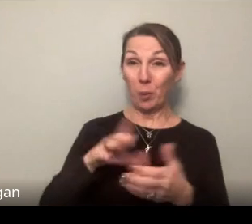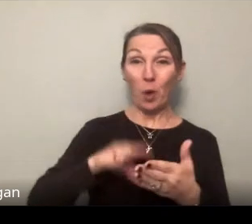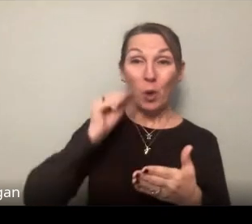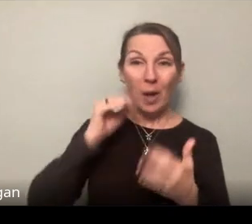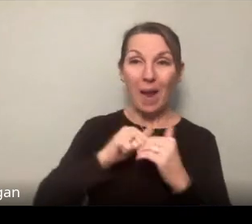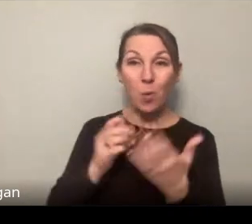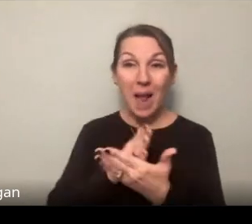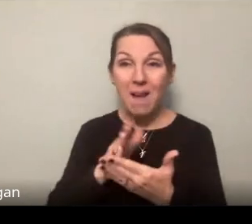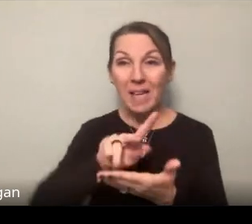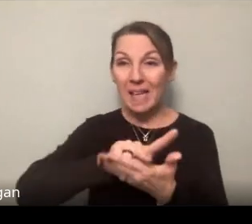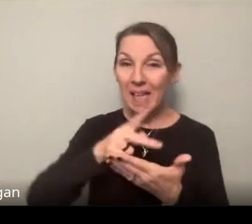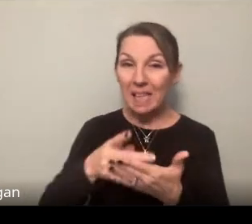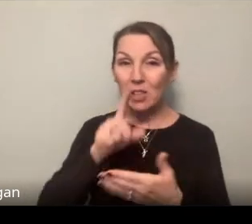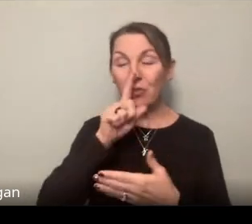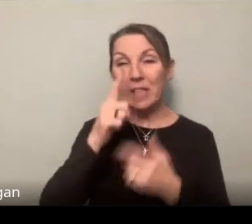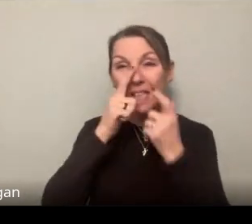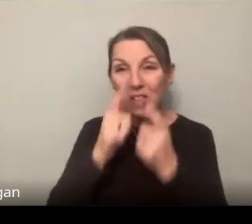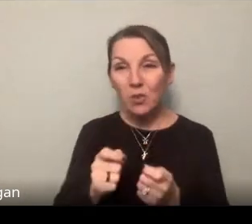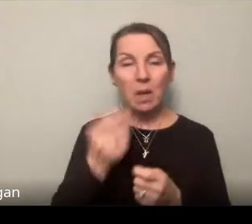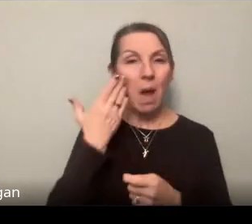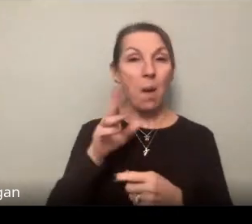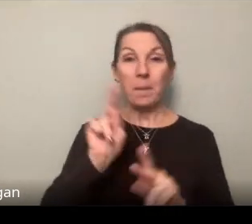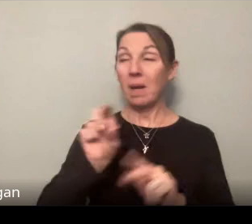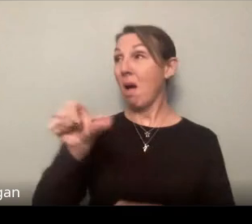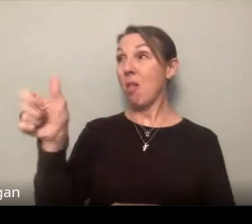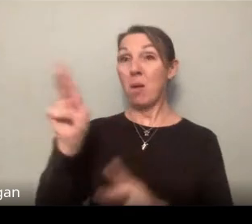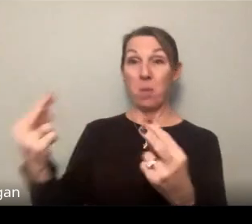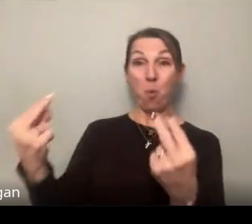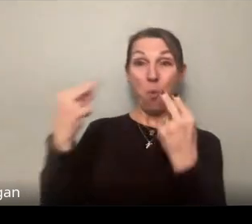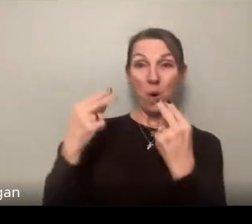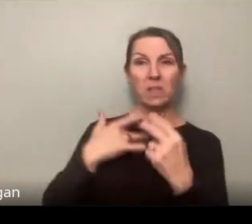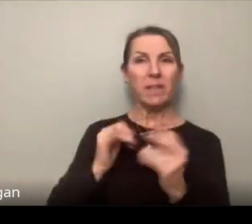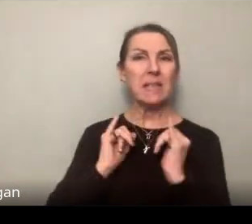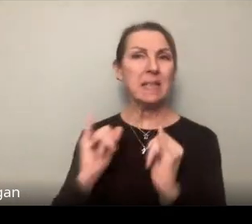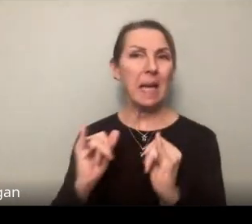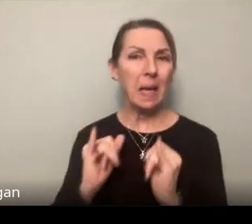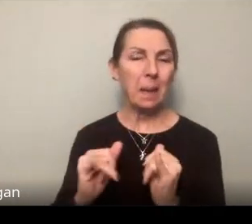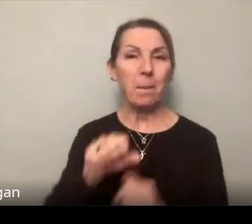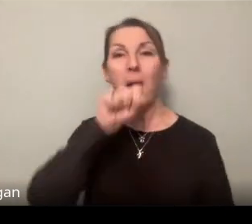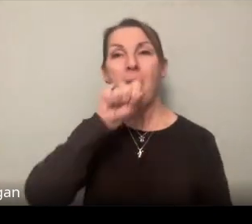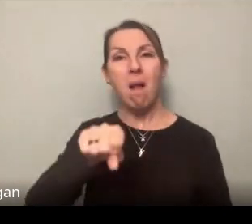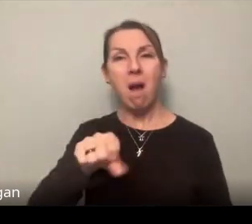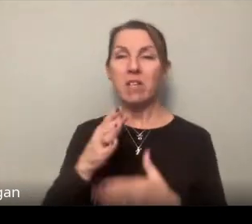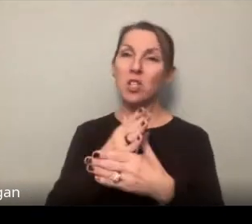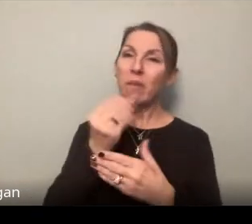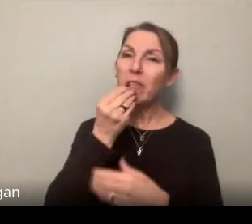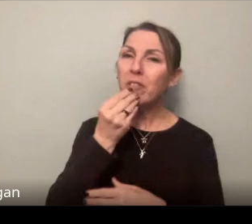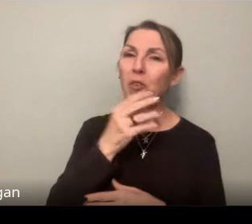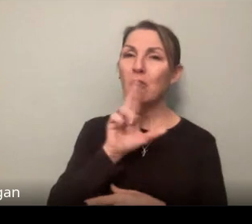you navigate in the kitchen is really interesting. I know anybody watching is also going to feel the same way, and I love sharing food